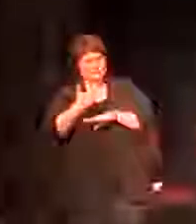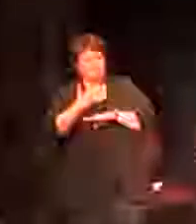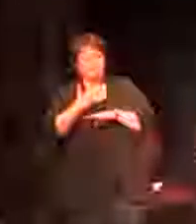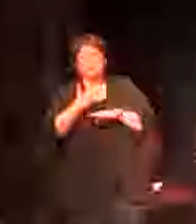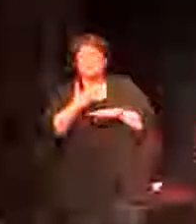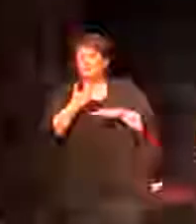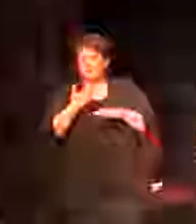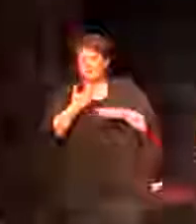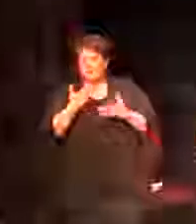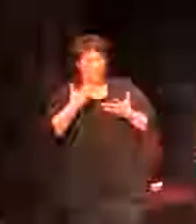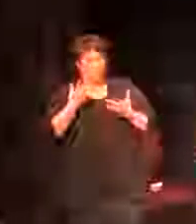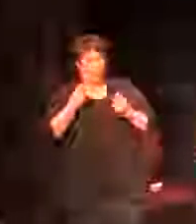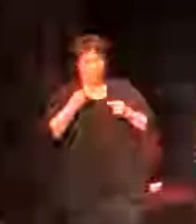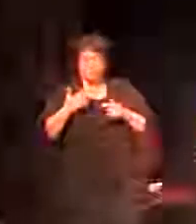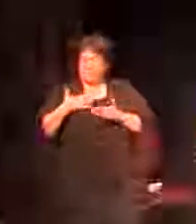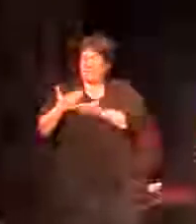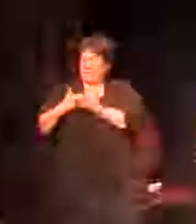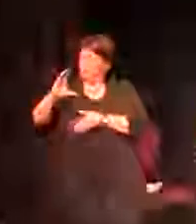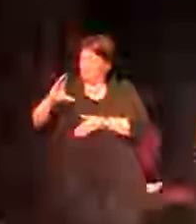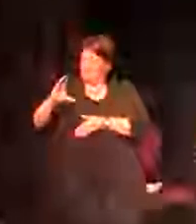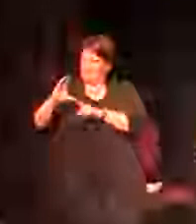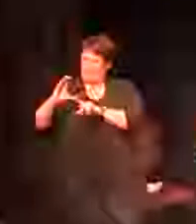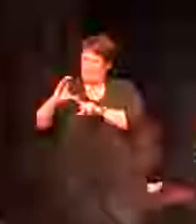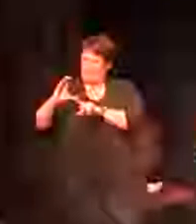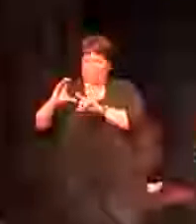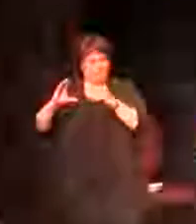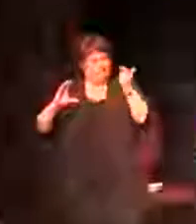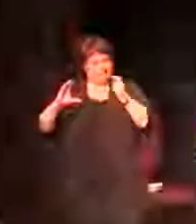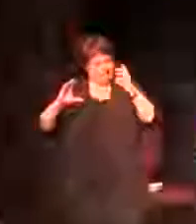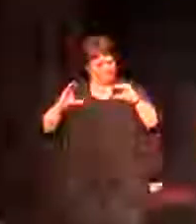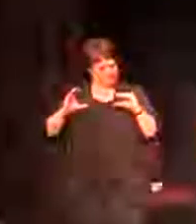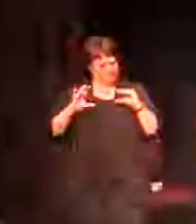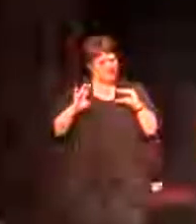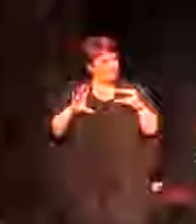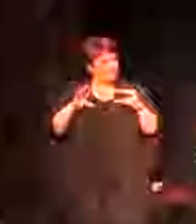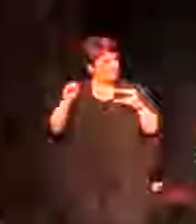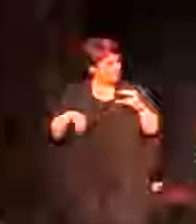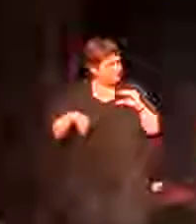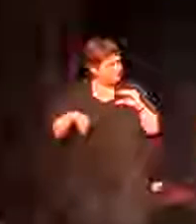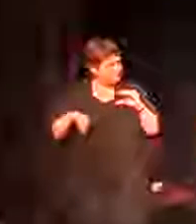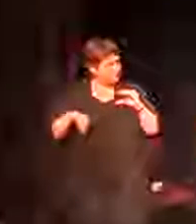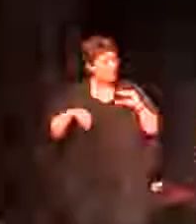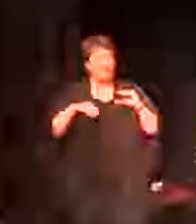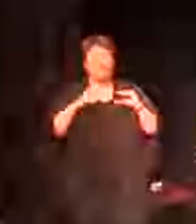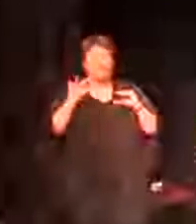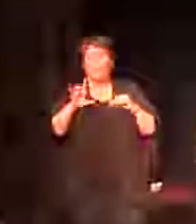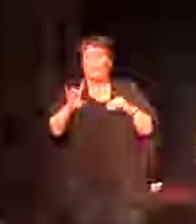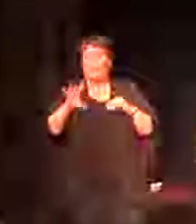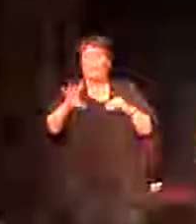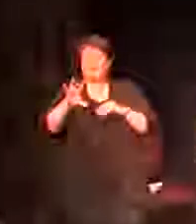TURB, we get 75% of our net income. On an EURB, we get 85% of our net income.